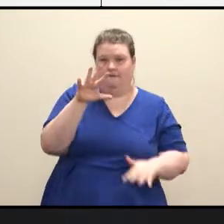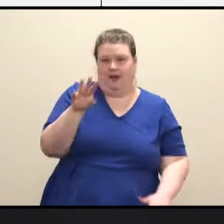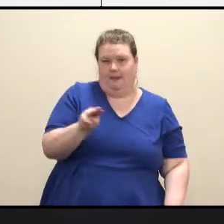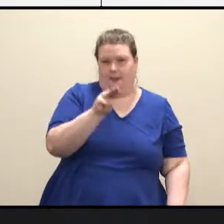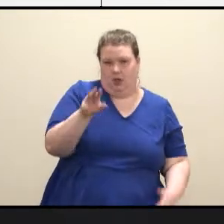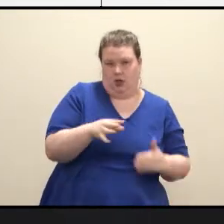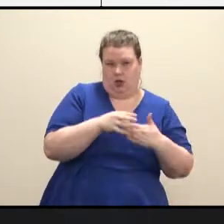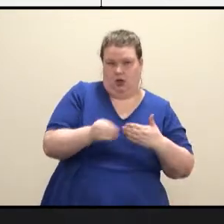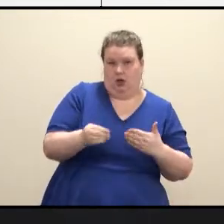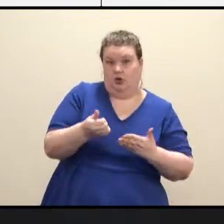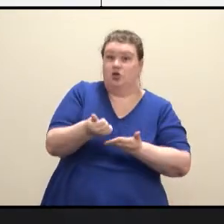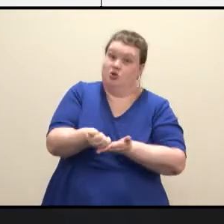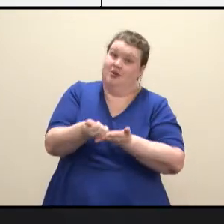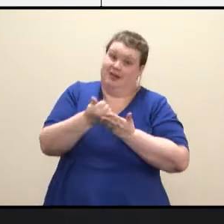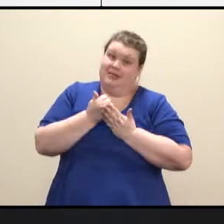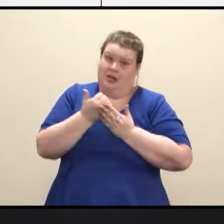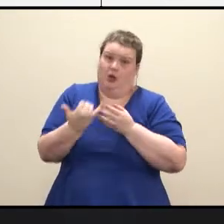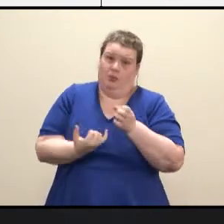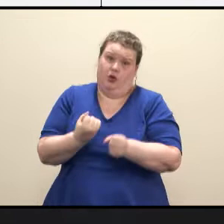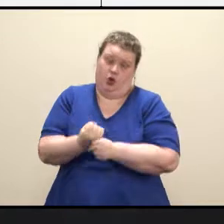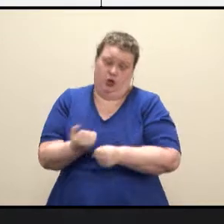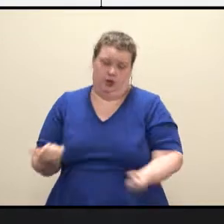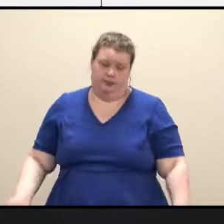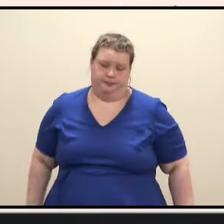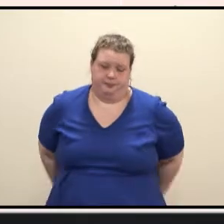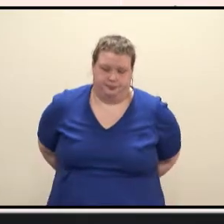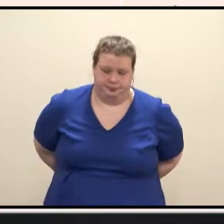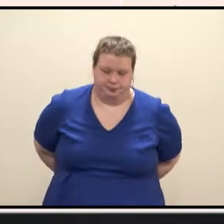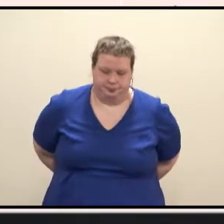out our ending position in the current year.